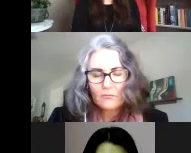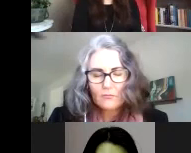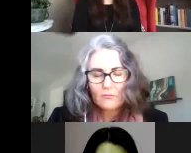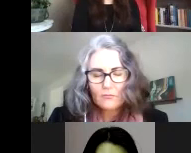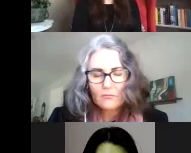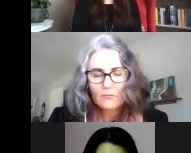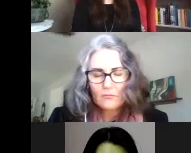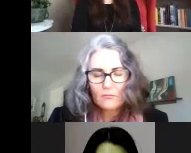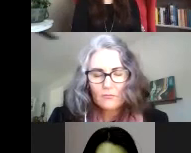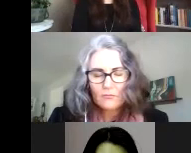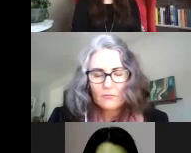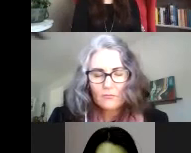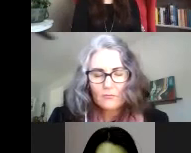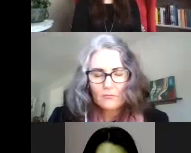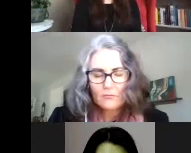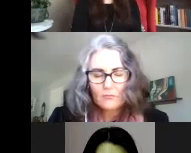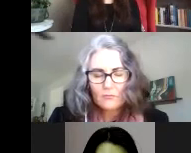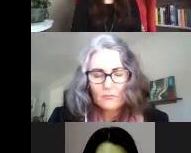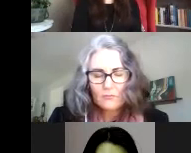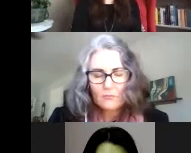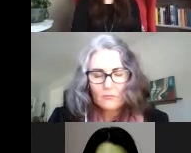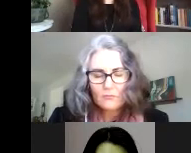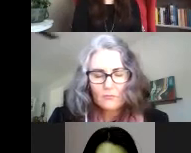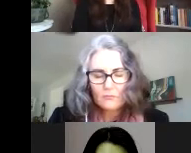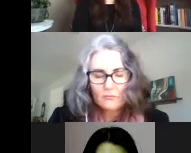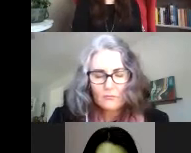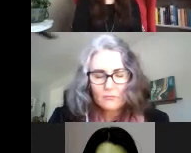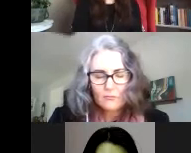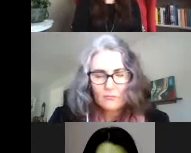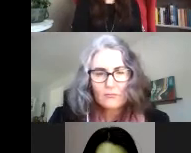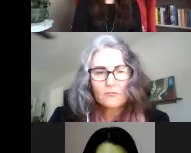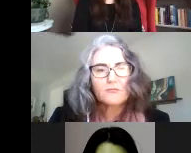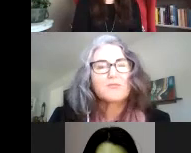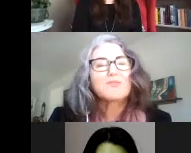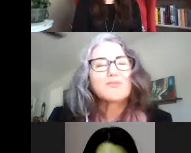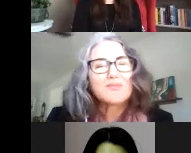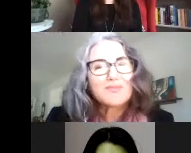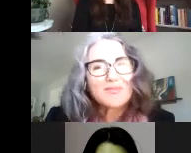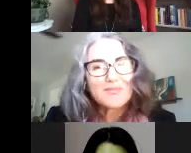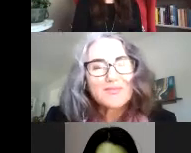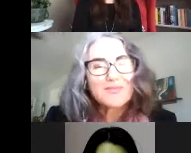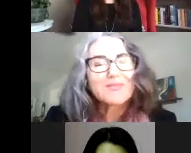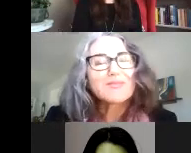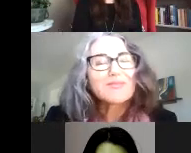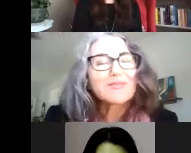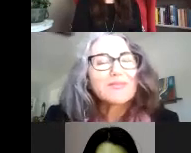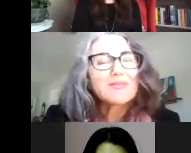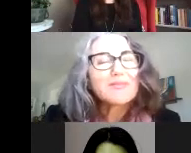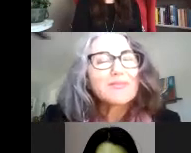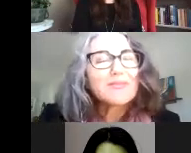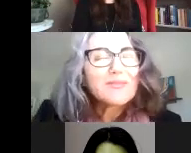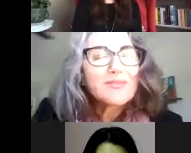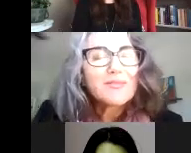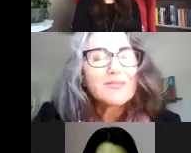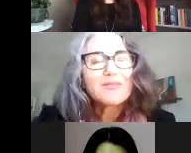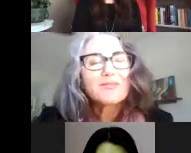they obliged, and I thought, oh, that's great. It's one of my favorite pictures because I guess you'd say maybe the average